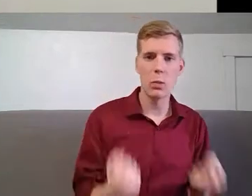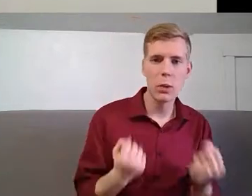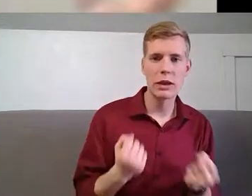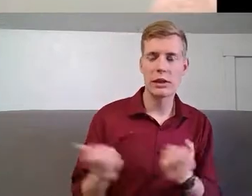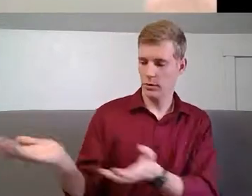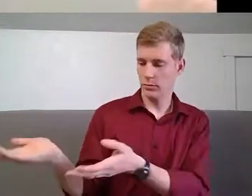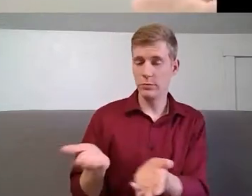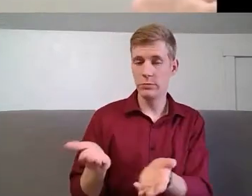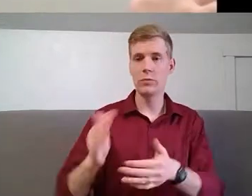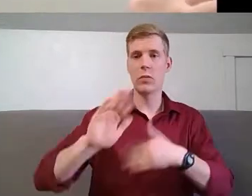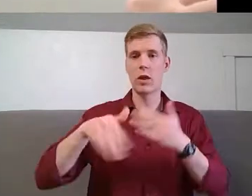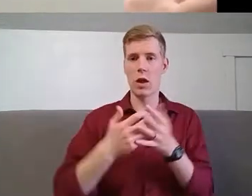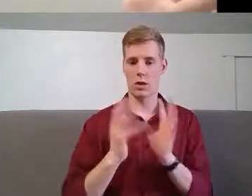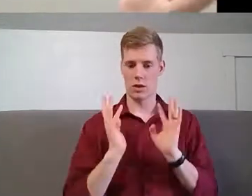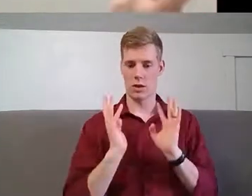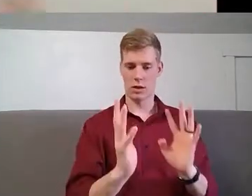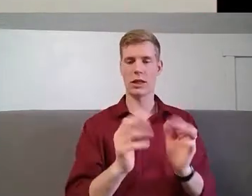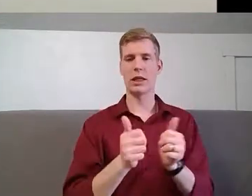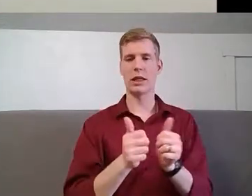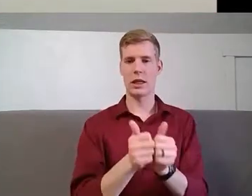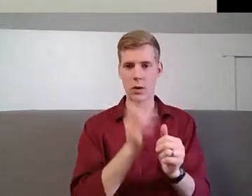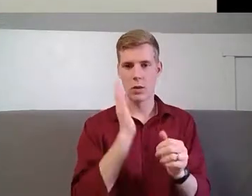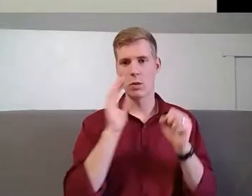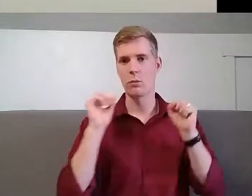they were working out on the street together.